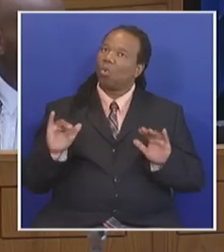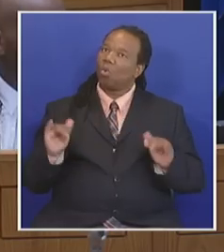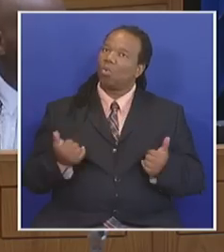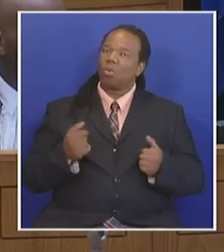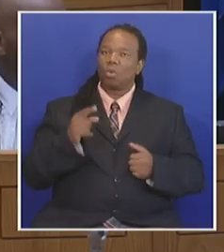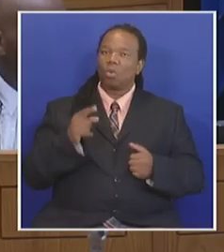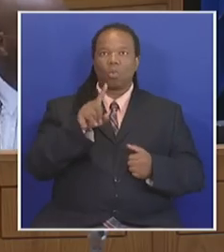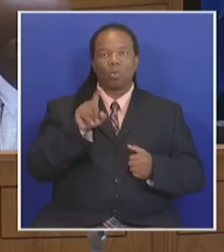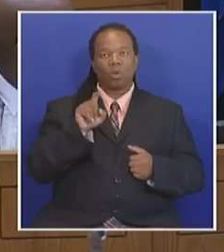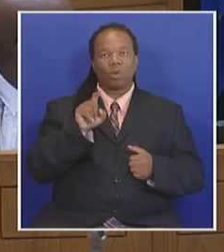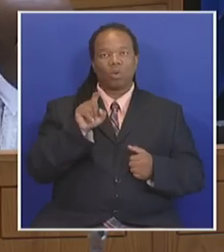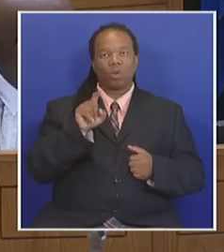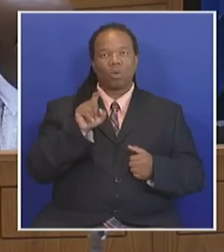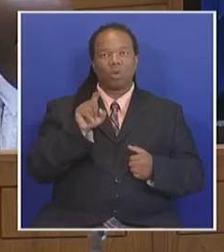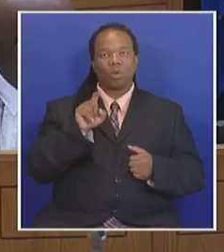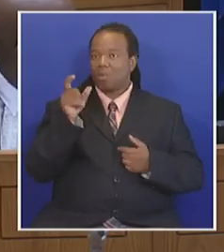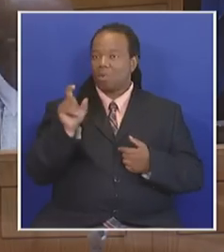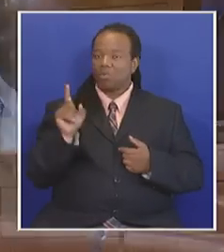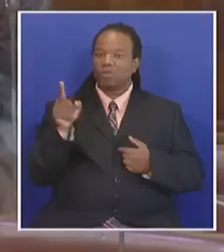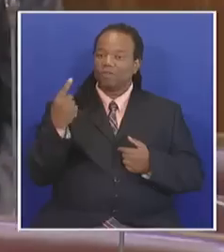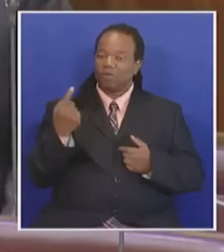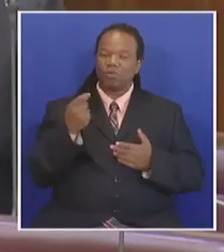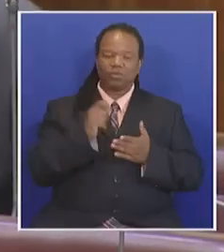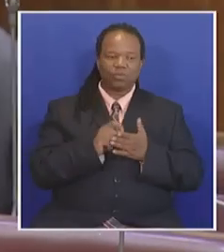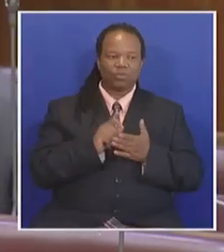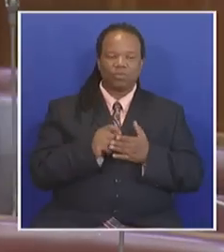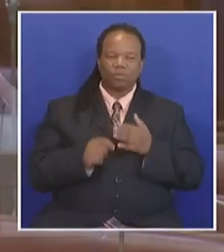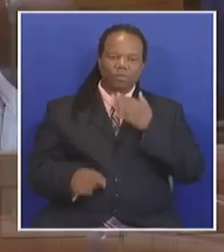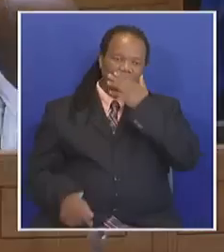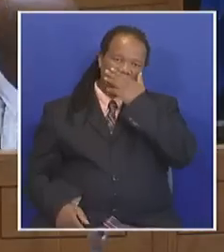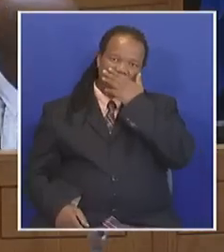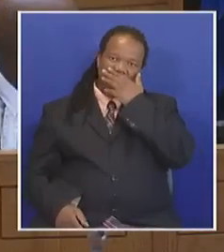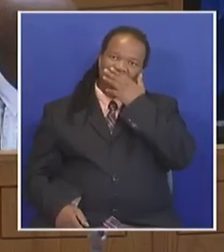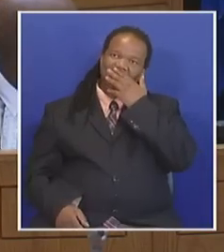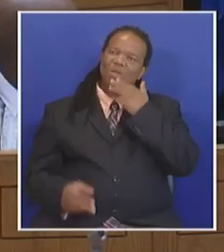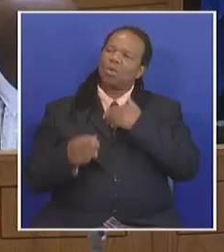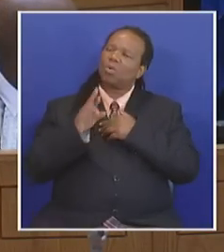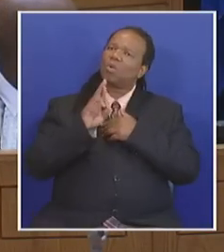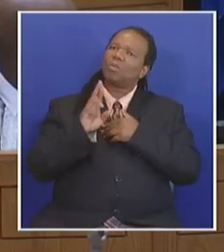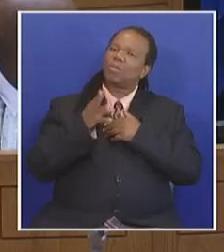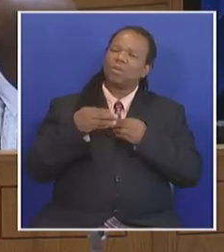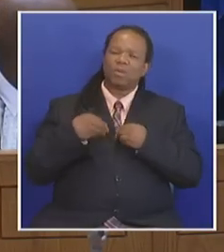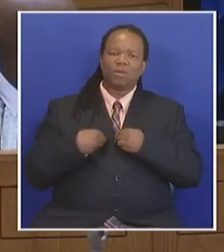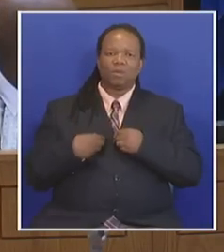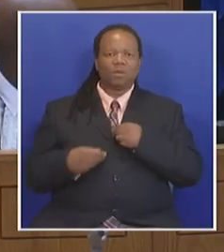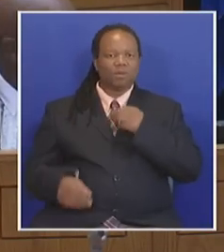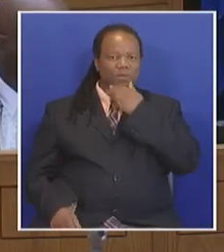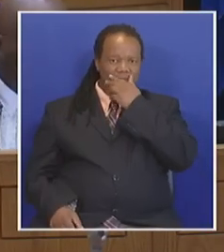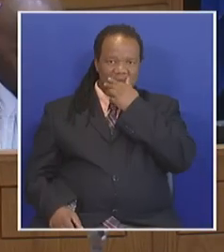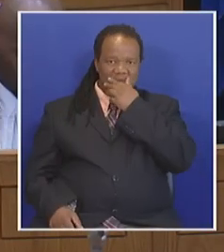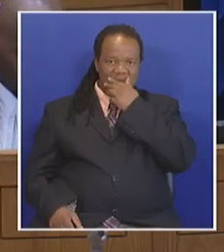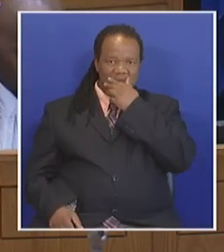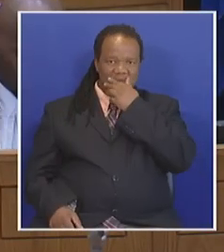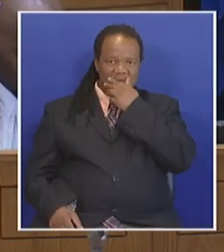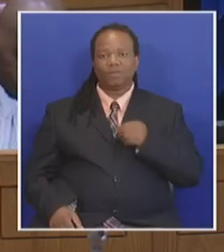she can be the first one to sign the pledge today. Honorable Rockman, what is your response? The honorable member should not waste my